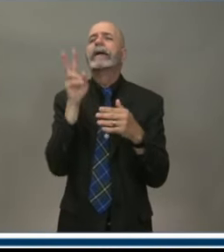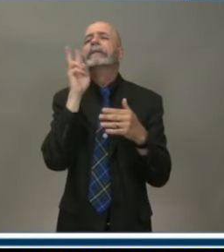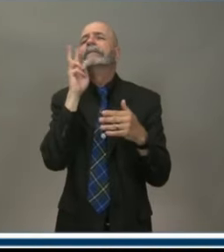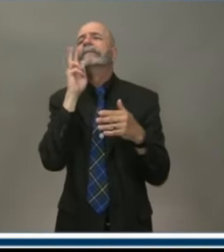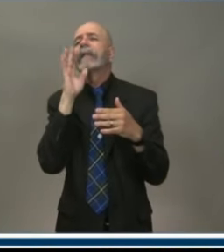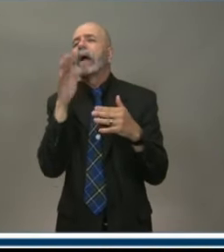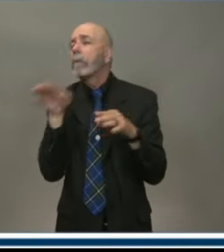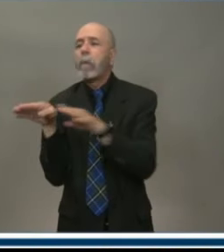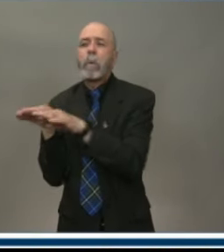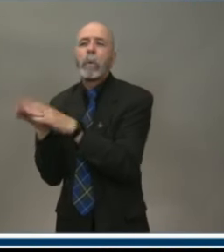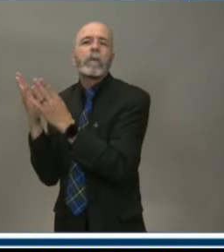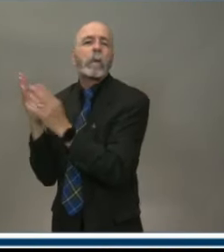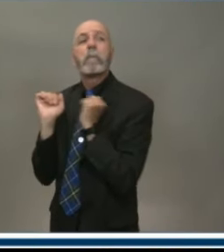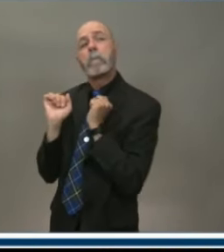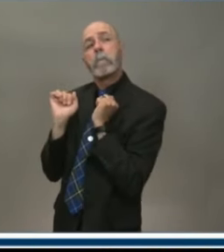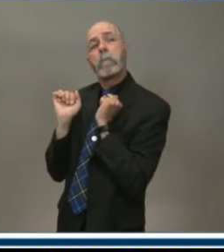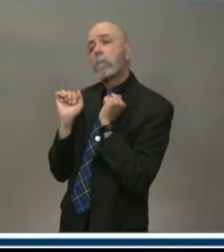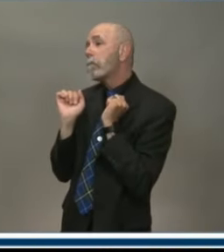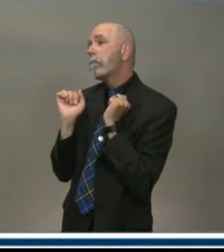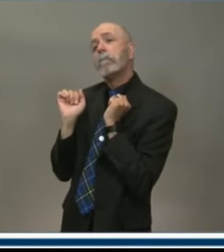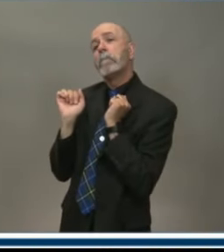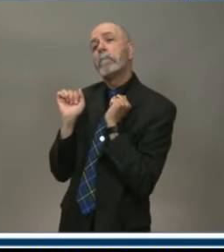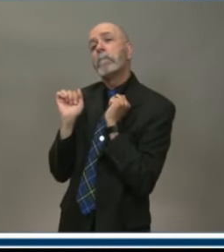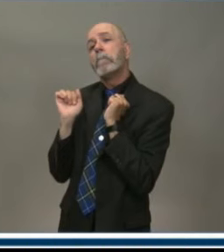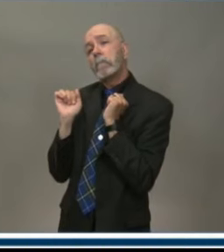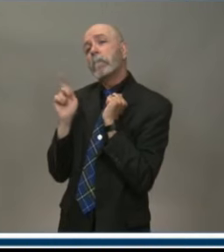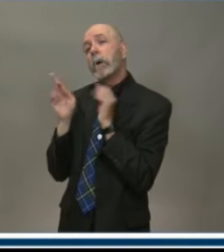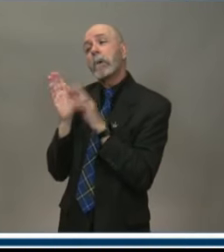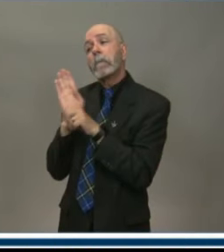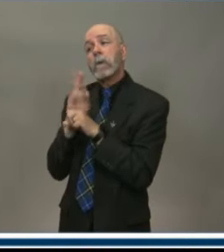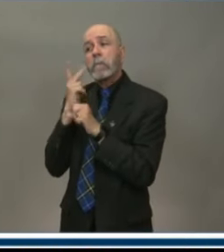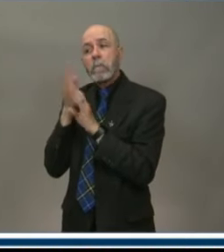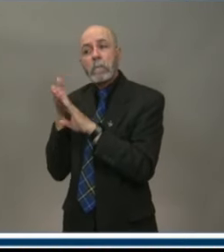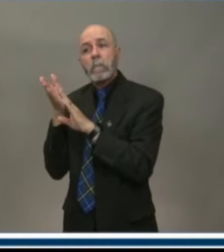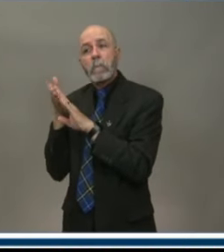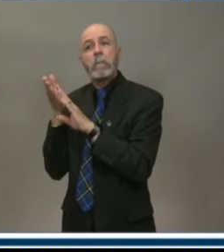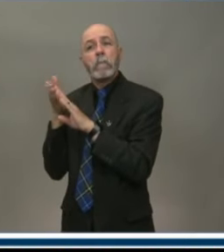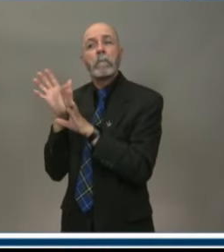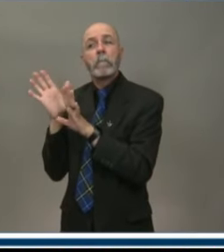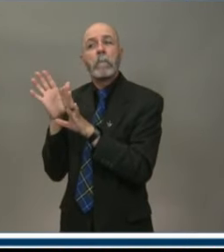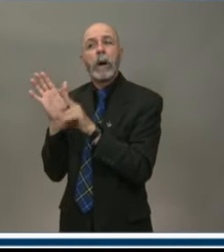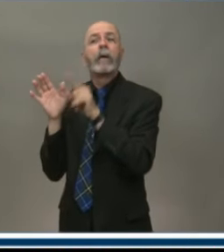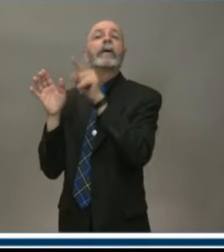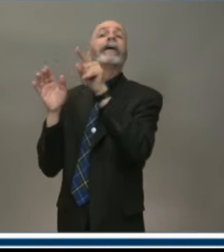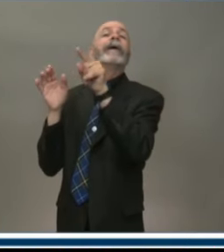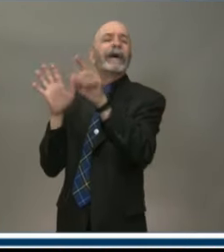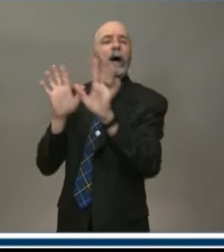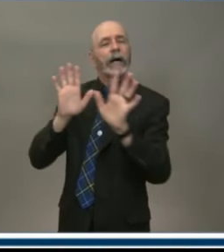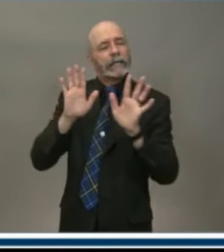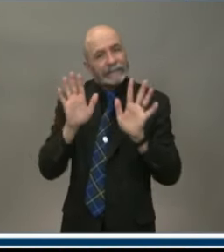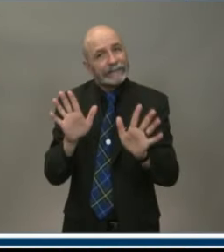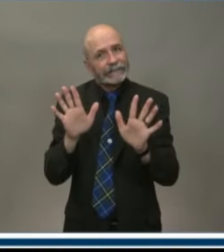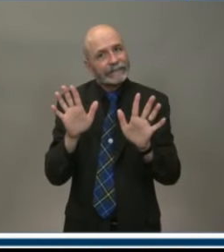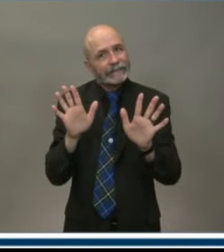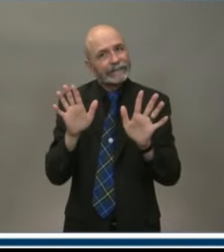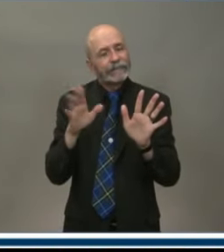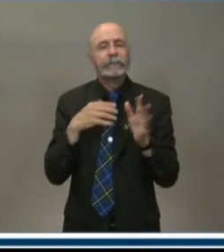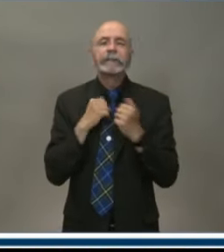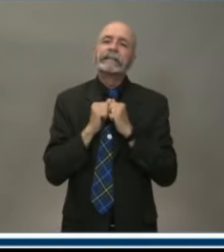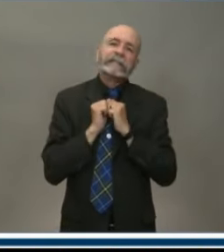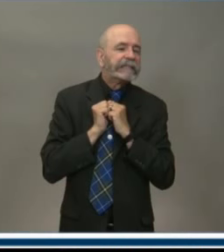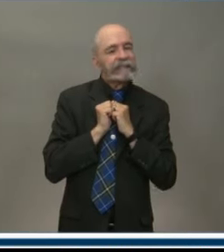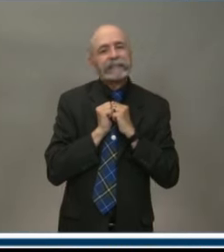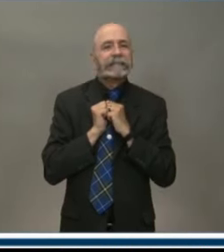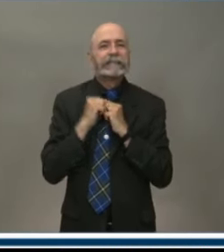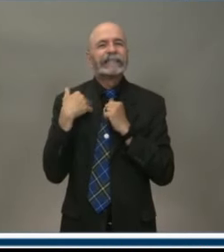the restrictions, not only on the economy, which is important, but on that we've provided on Nova Scotians. As I look and follow this, and as public health